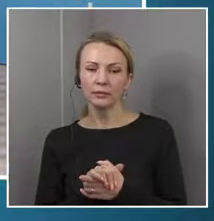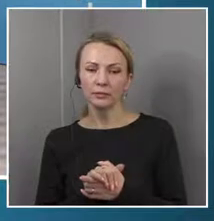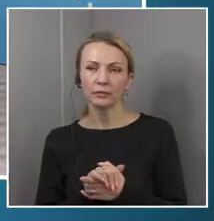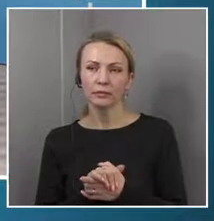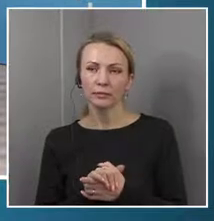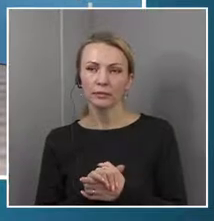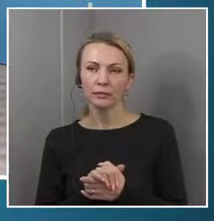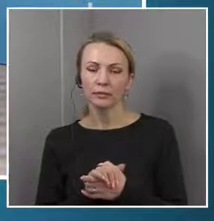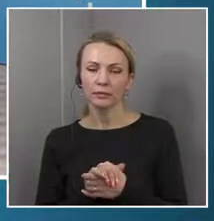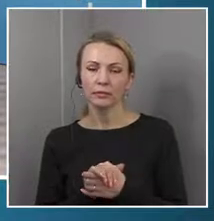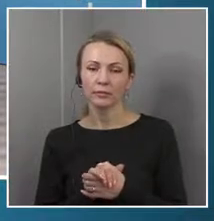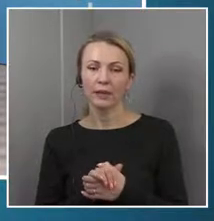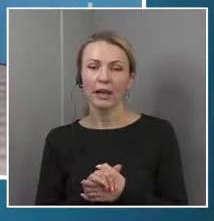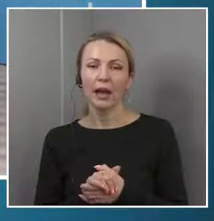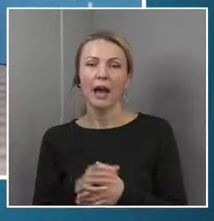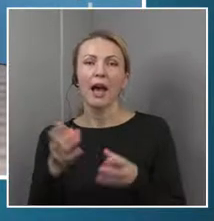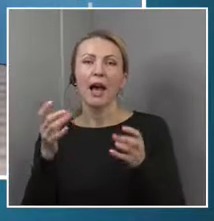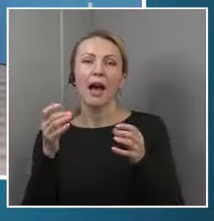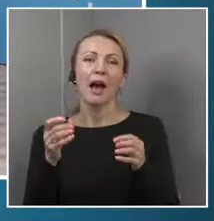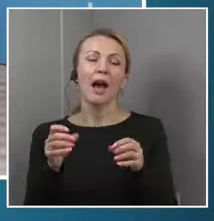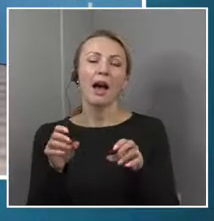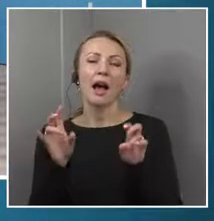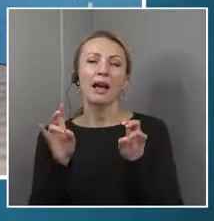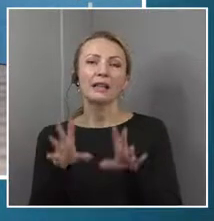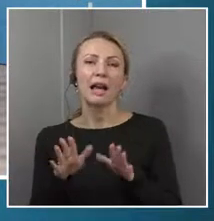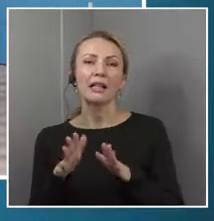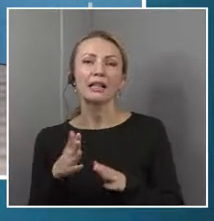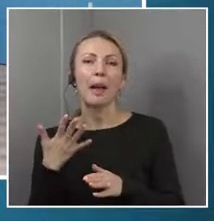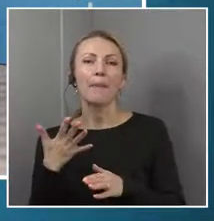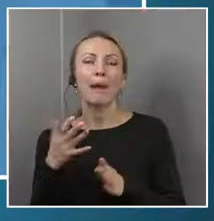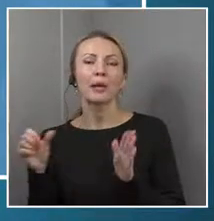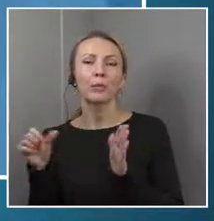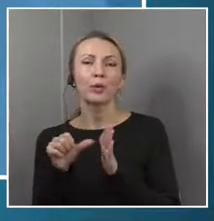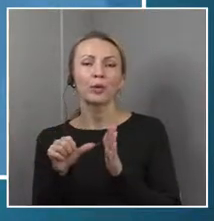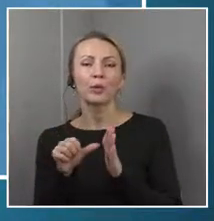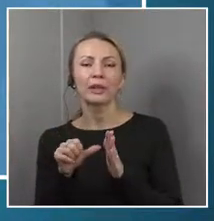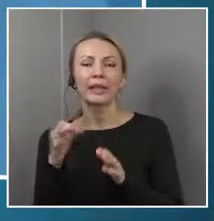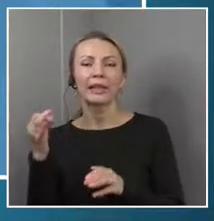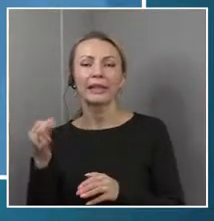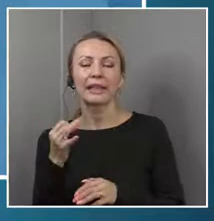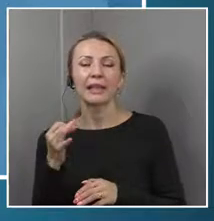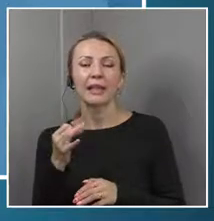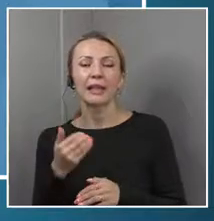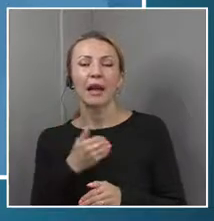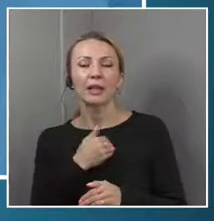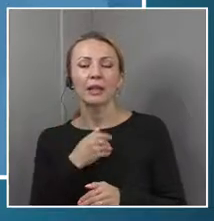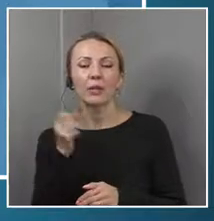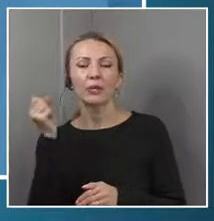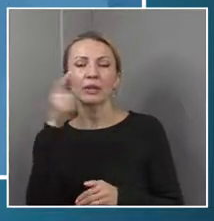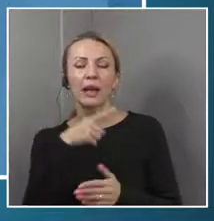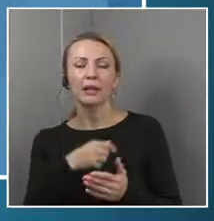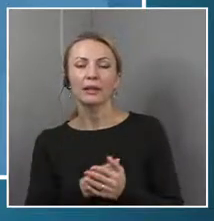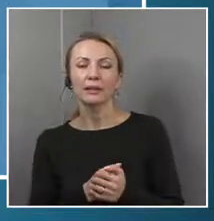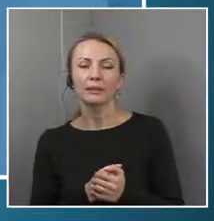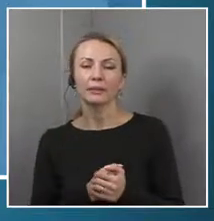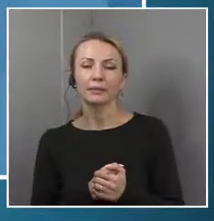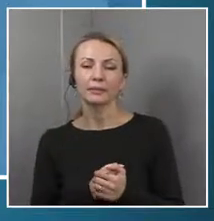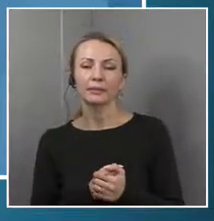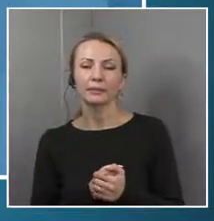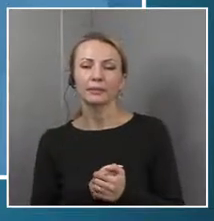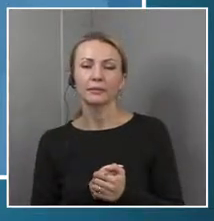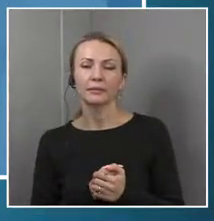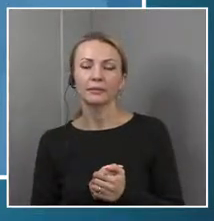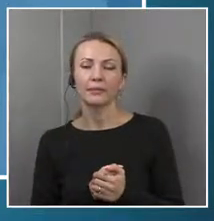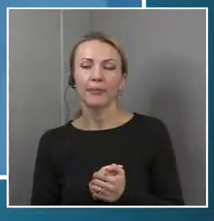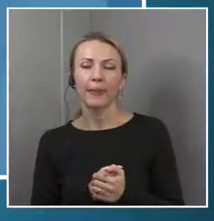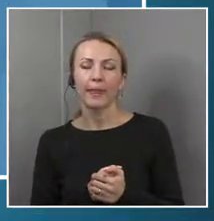collectors or not? Or are we running out of time? We have five minutes left. And there's another thing I'd like